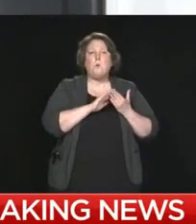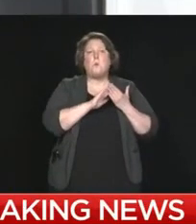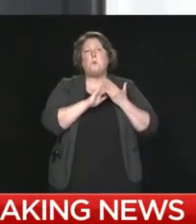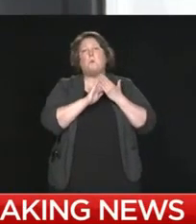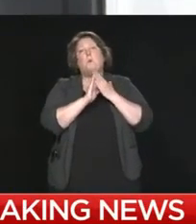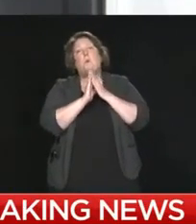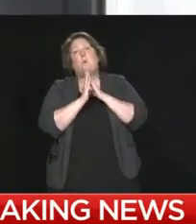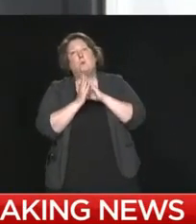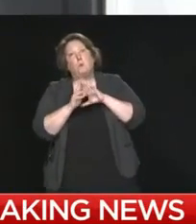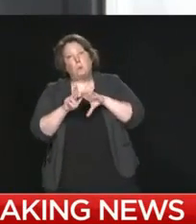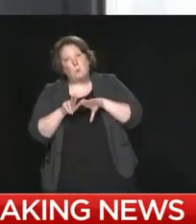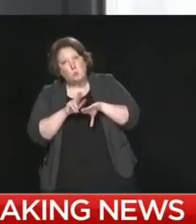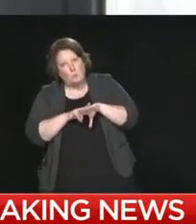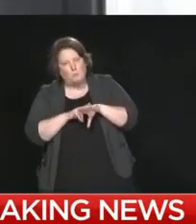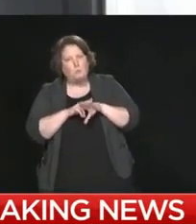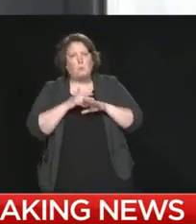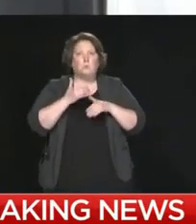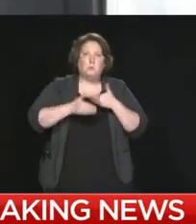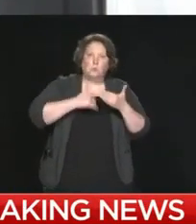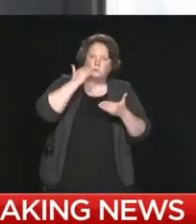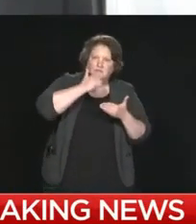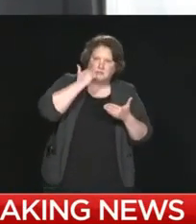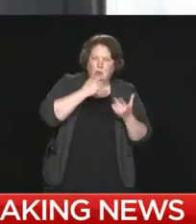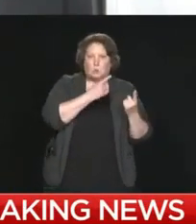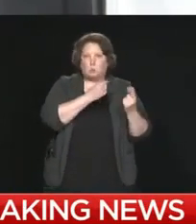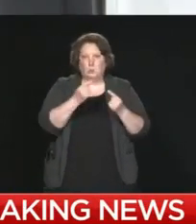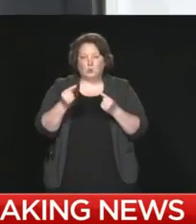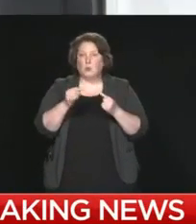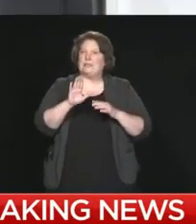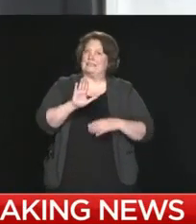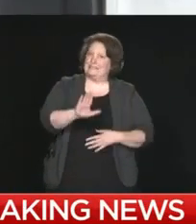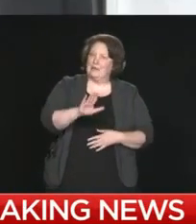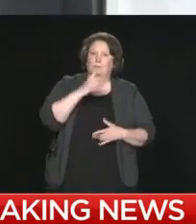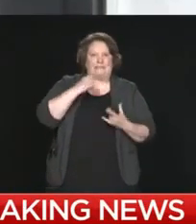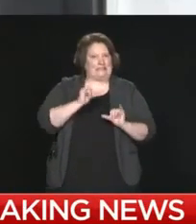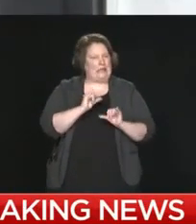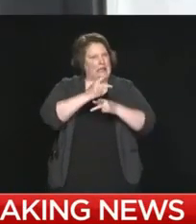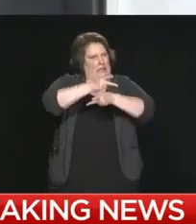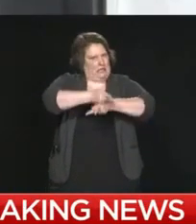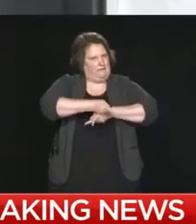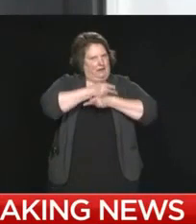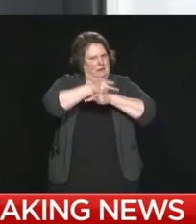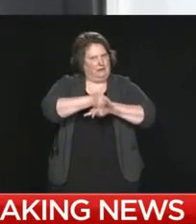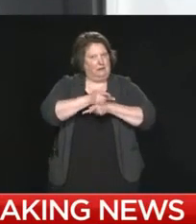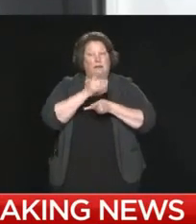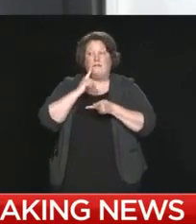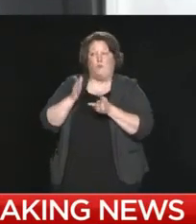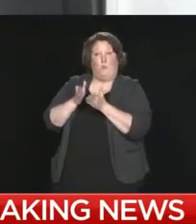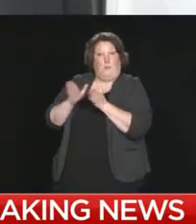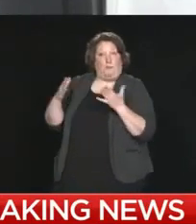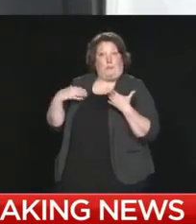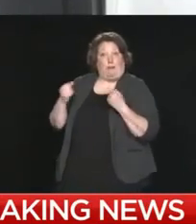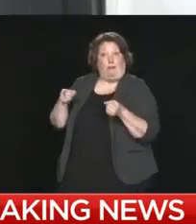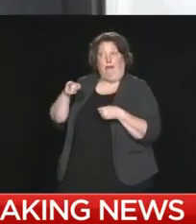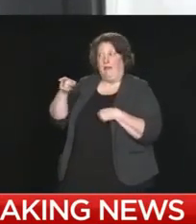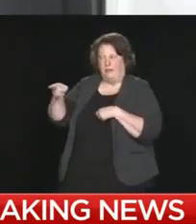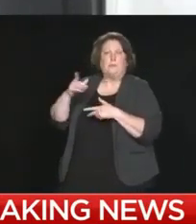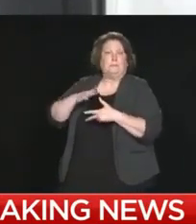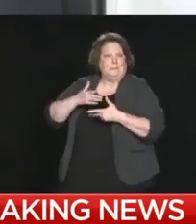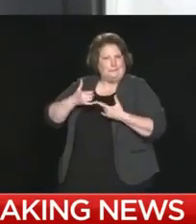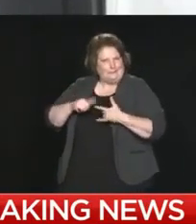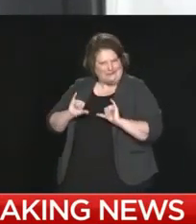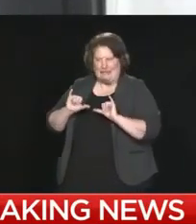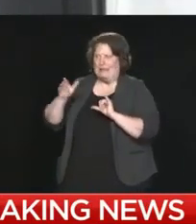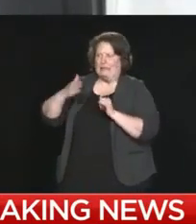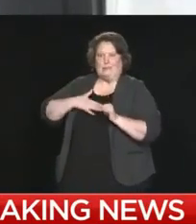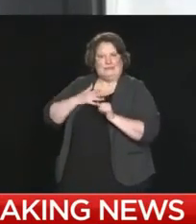getting back to a new normal. We have to continue to be vigilant and to follow health authorities' guidelines. But some businesses are beginning to open up, and